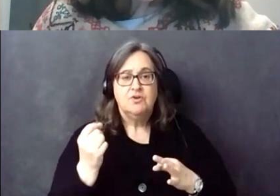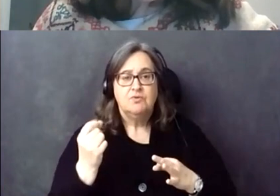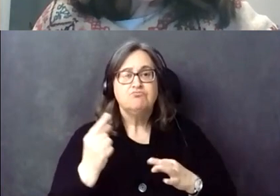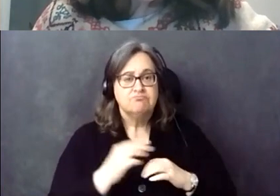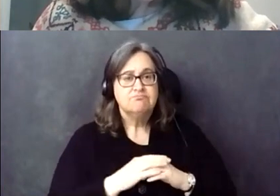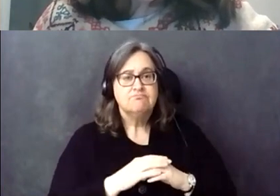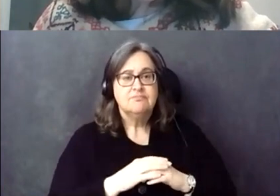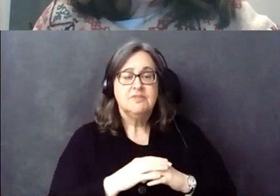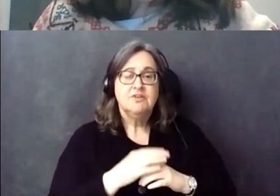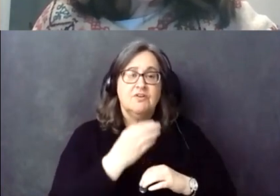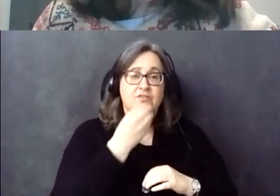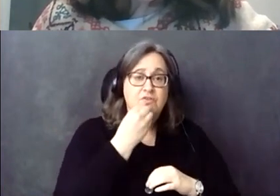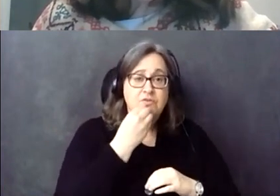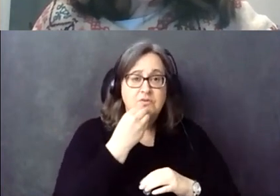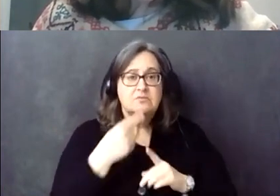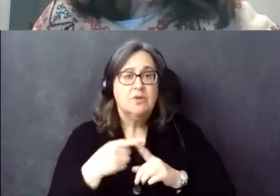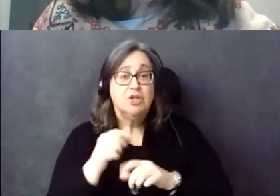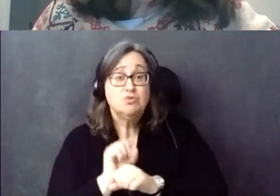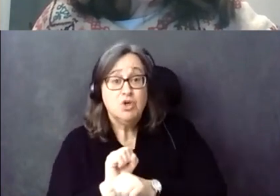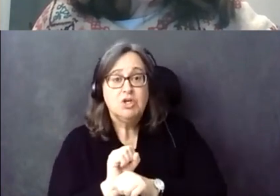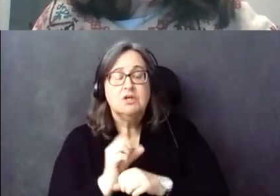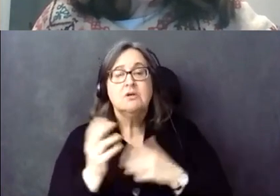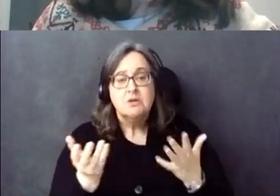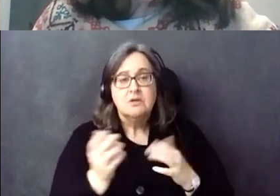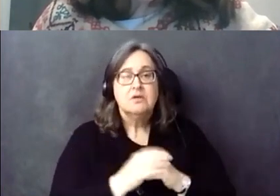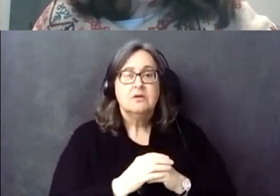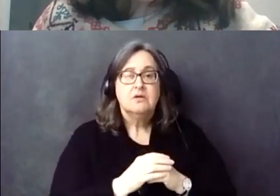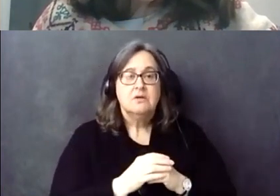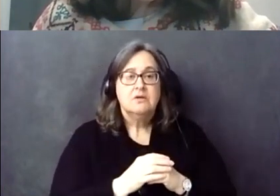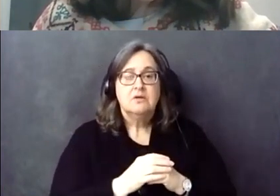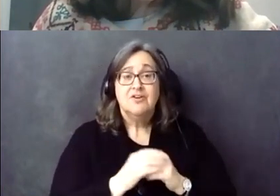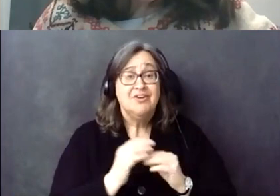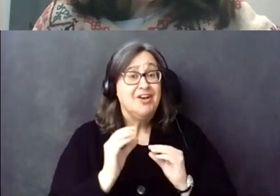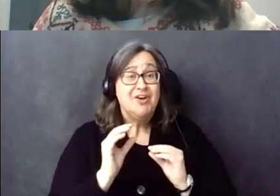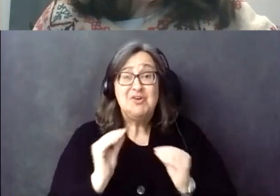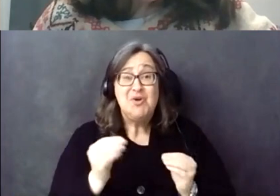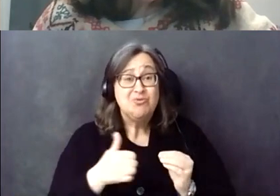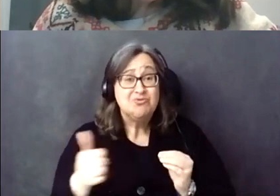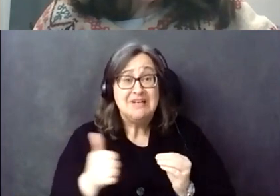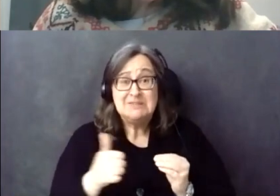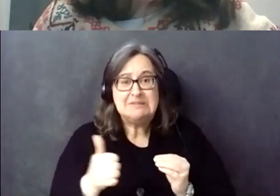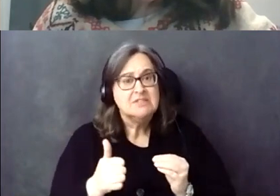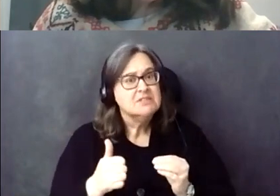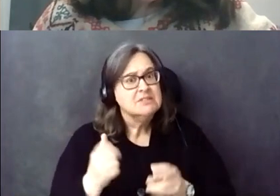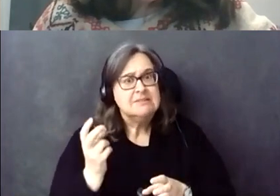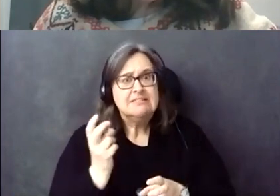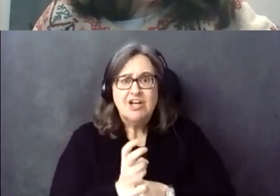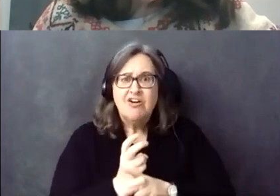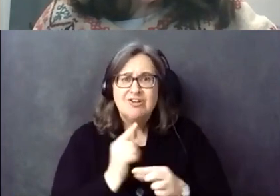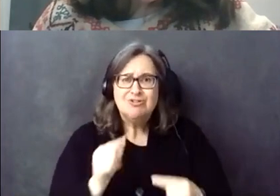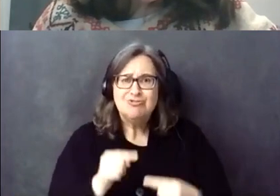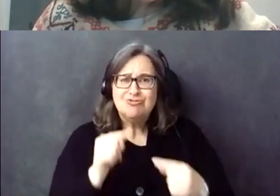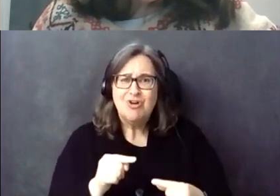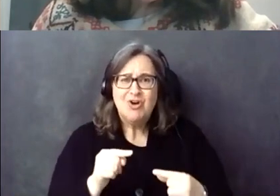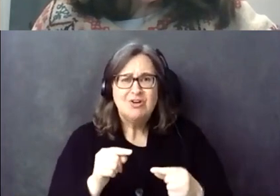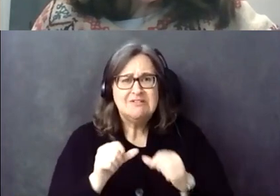that it's food, it's also work, right? And not being able to have access to transportation makes it quite difficult for folks to be able to